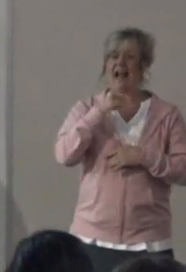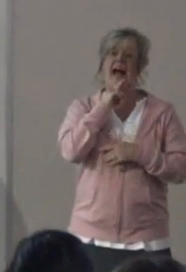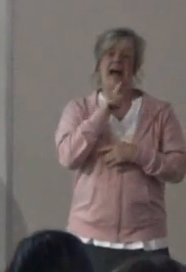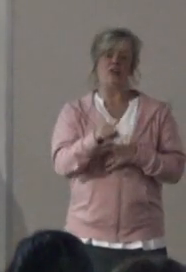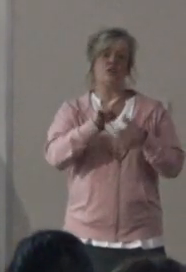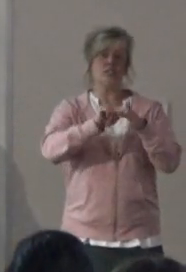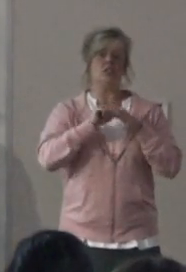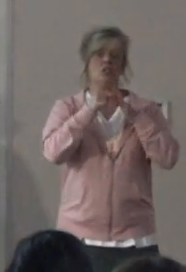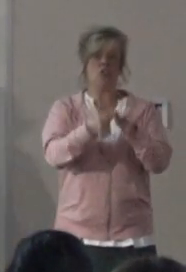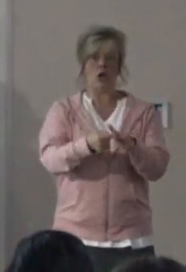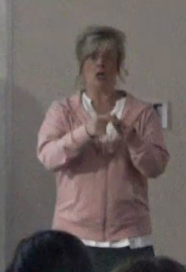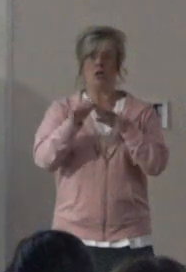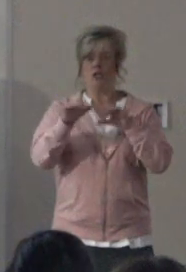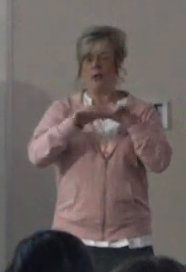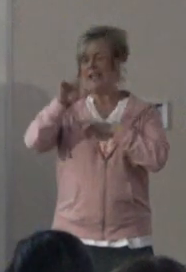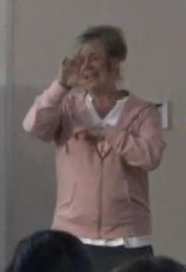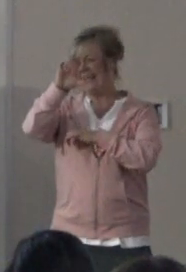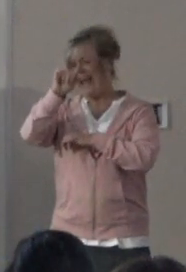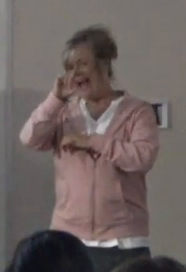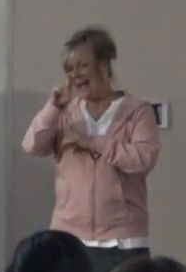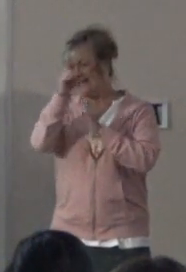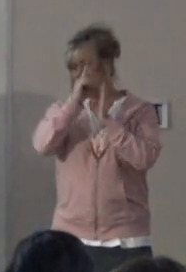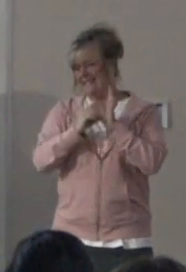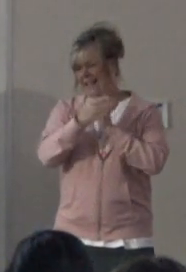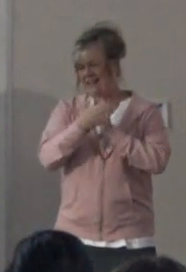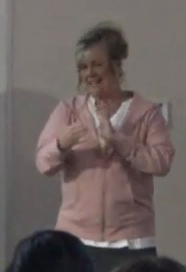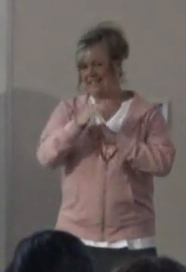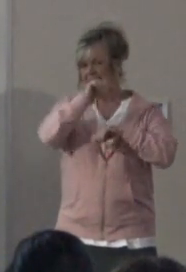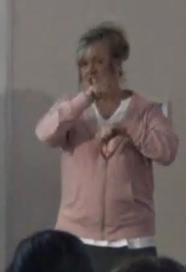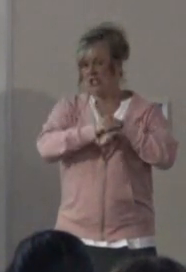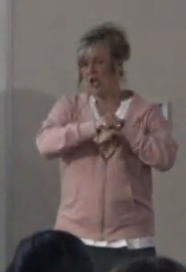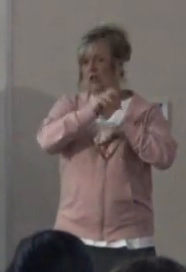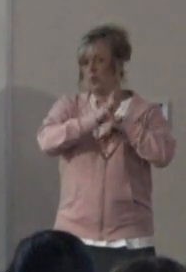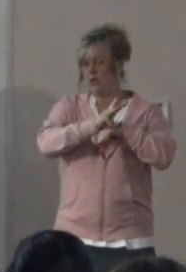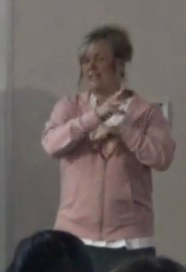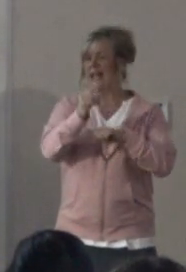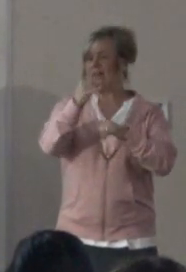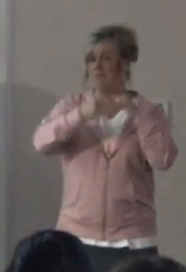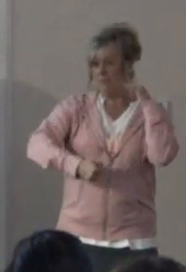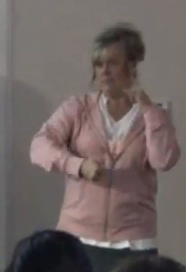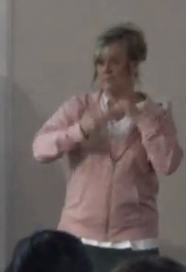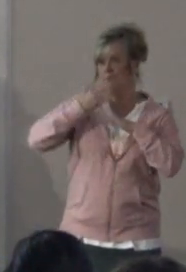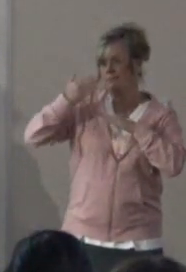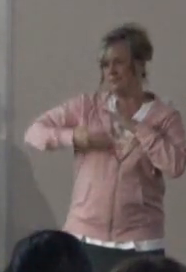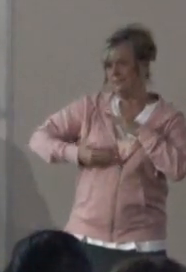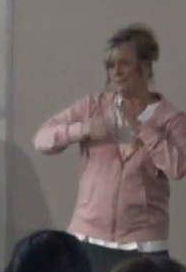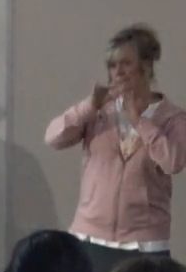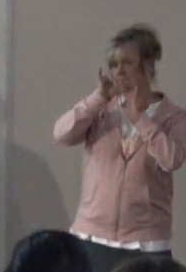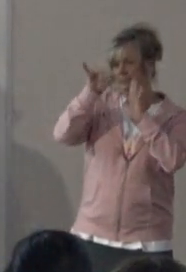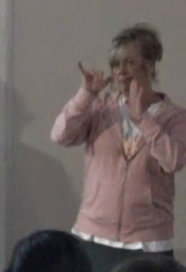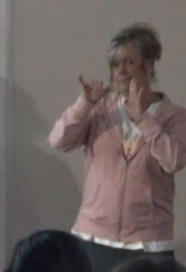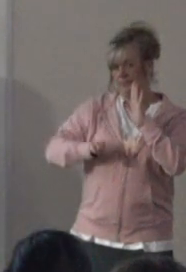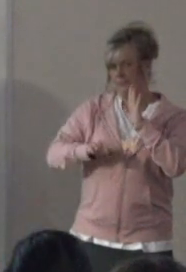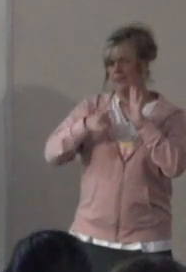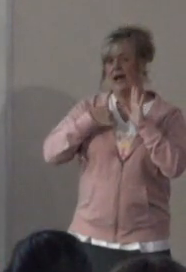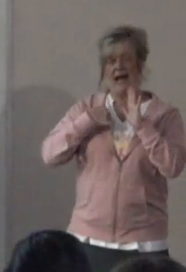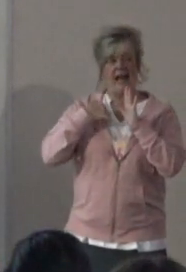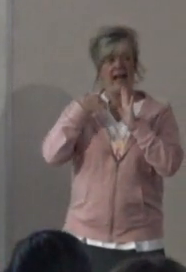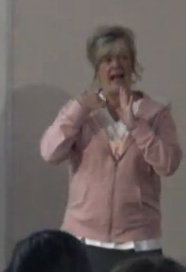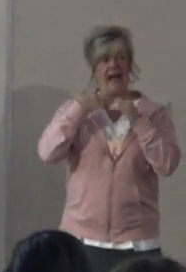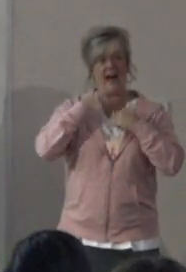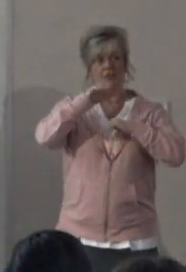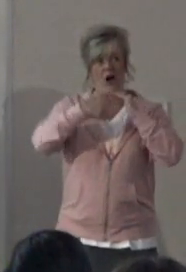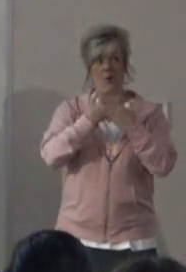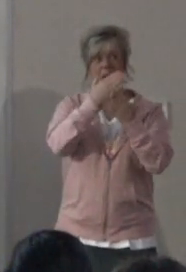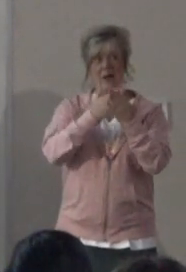actually start doing CAD and designing things in SolidWorks, and then finally towards the end of the semester is where I got all my parts